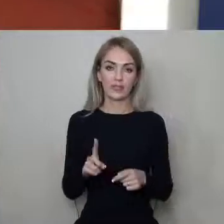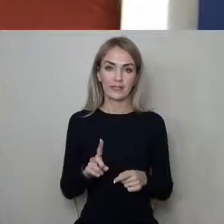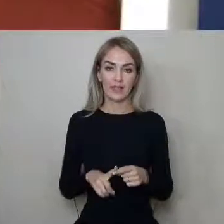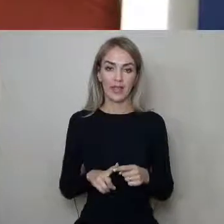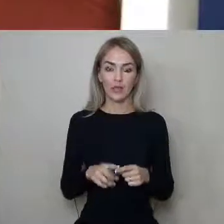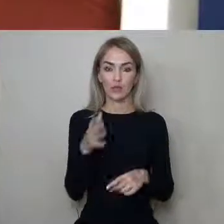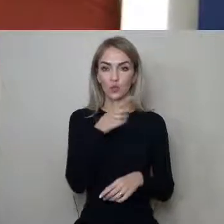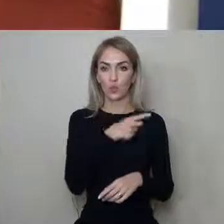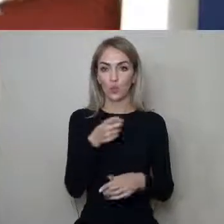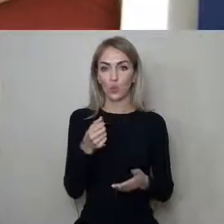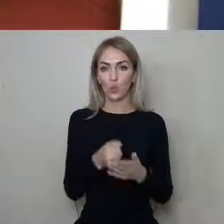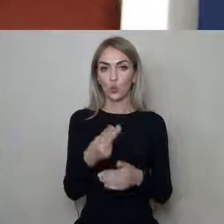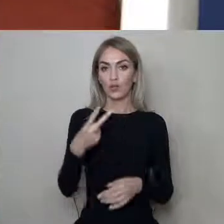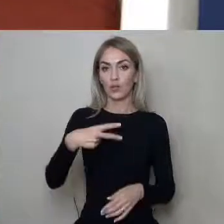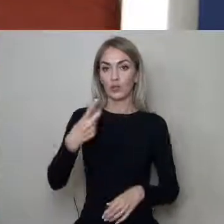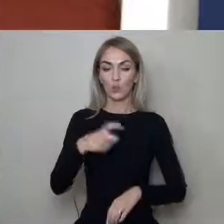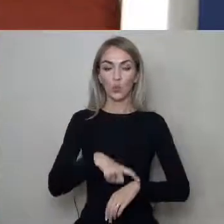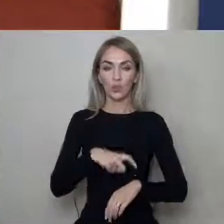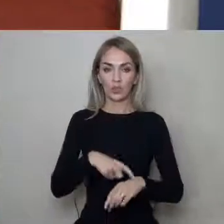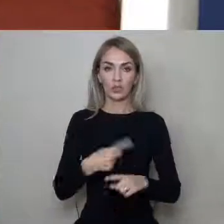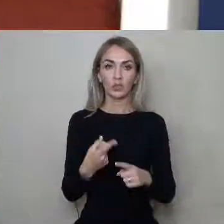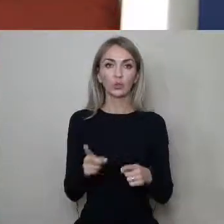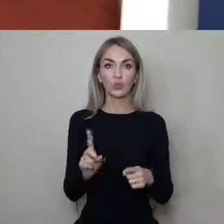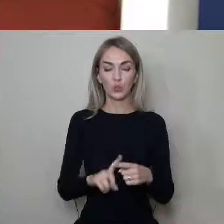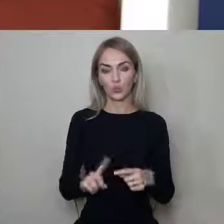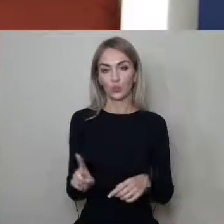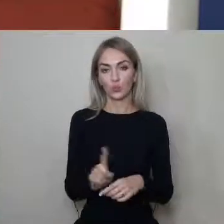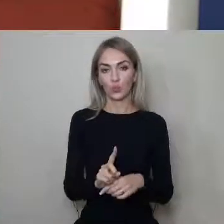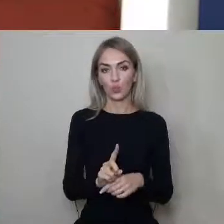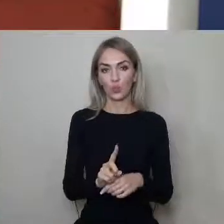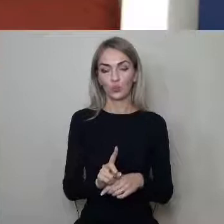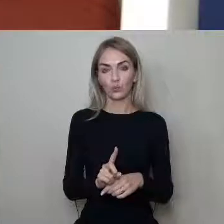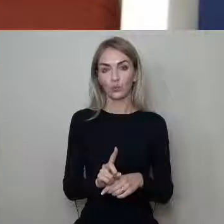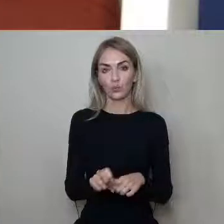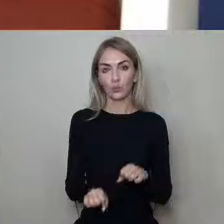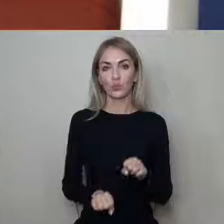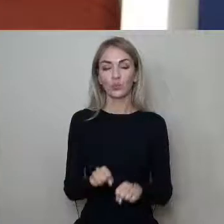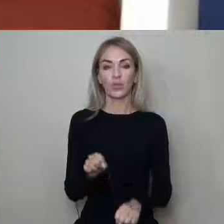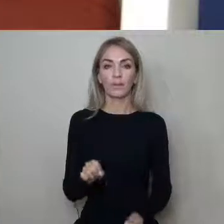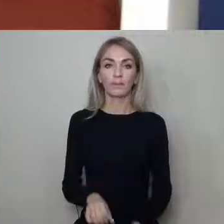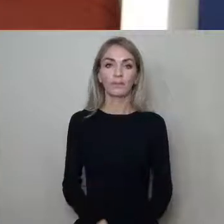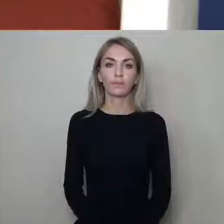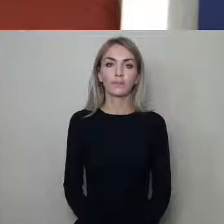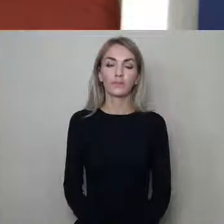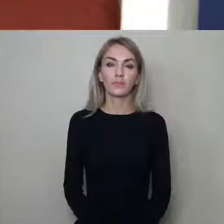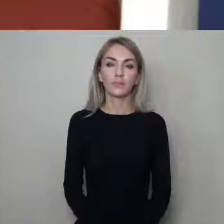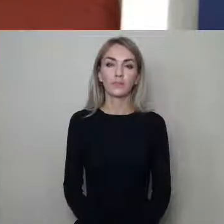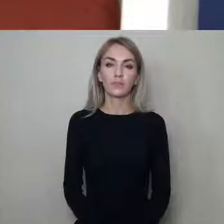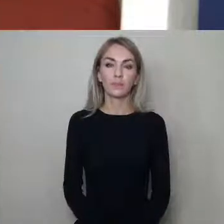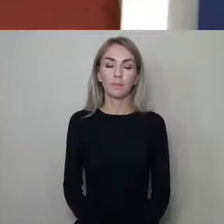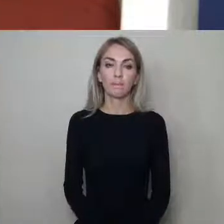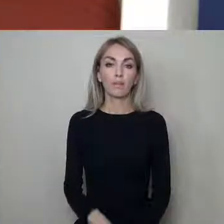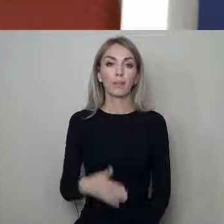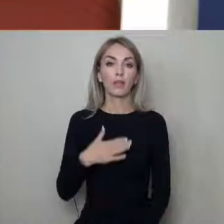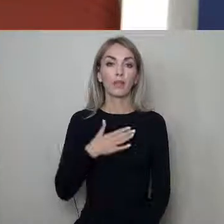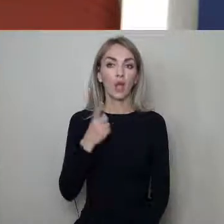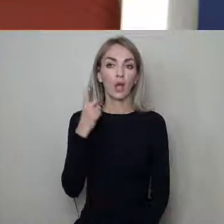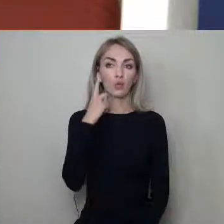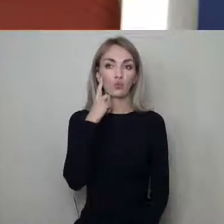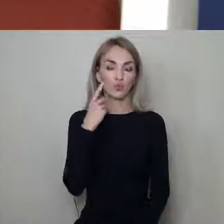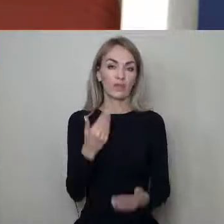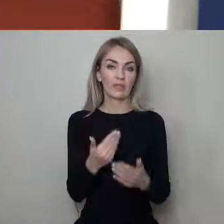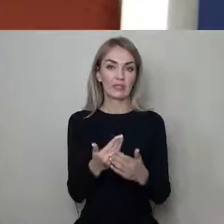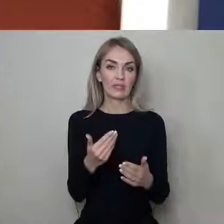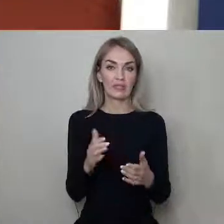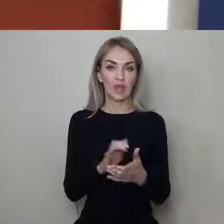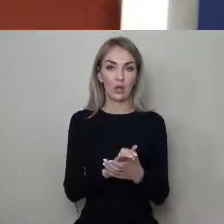covering that, and this time frame until 22 is a violation of the